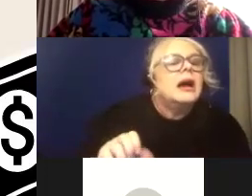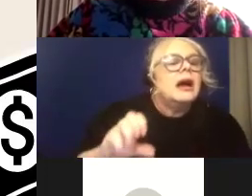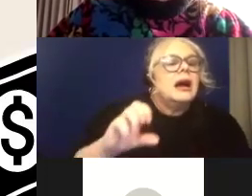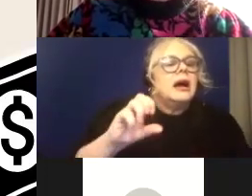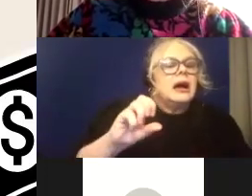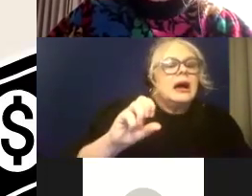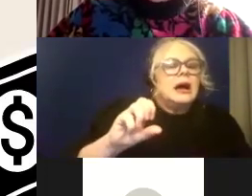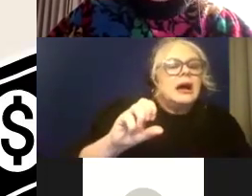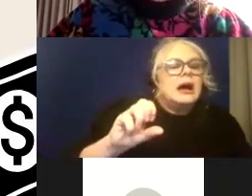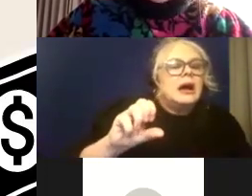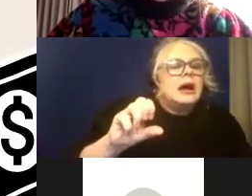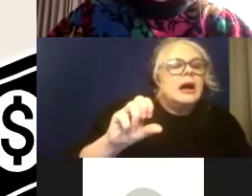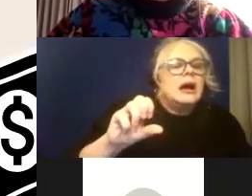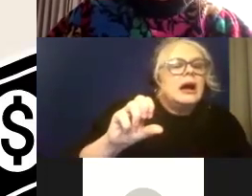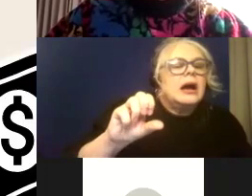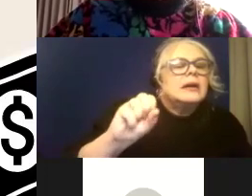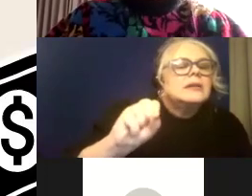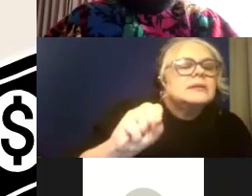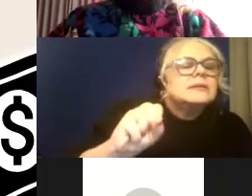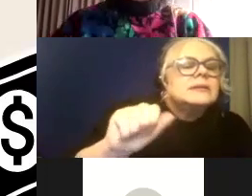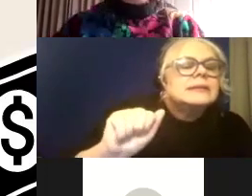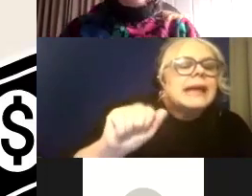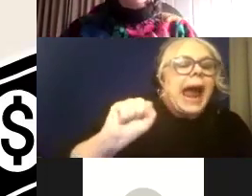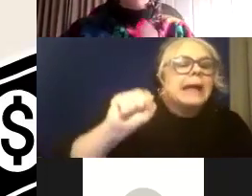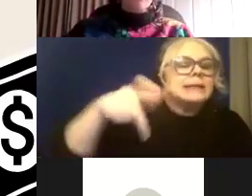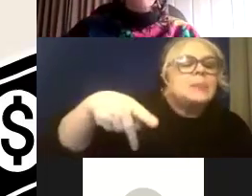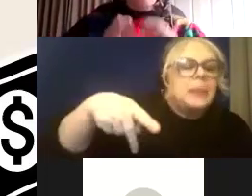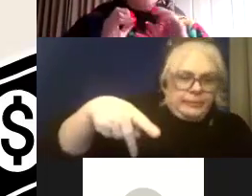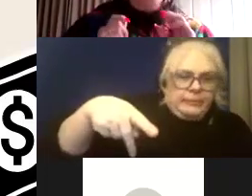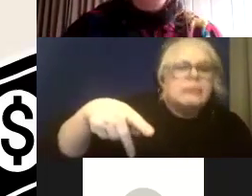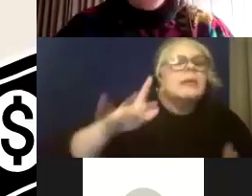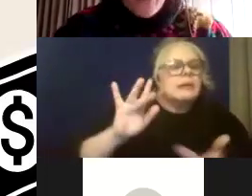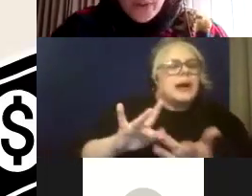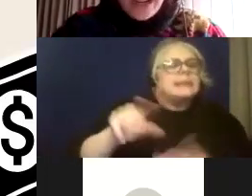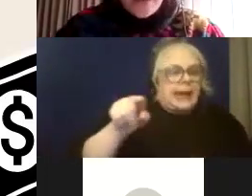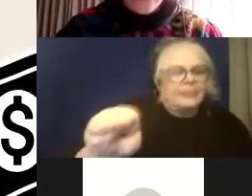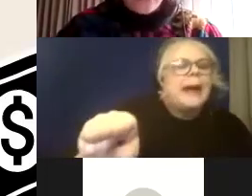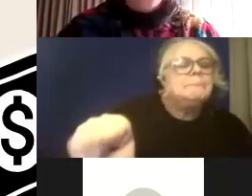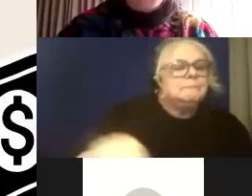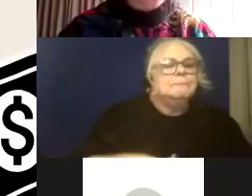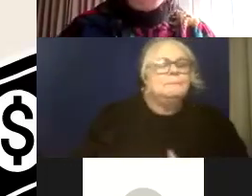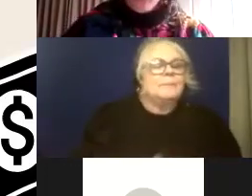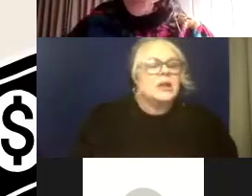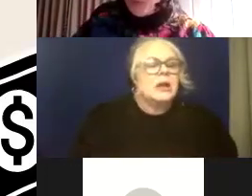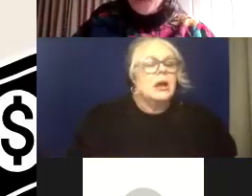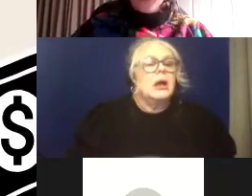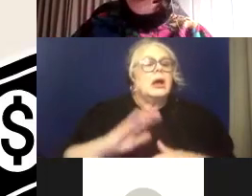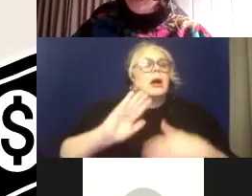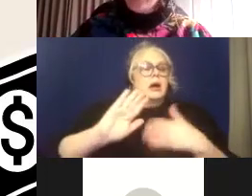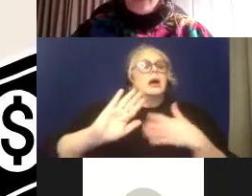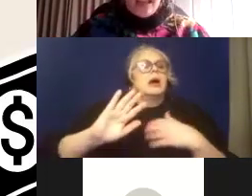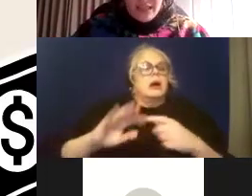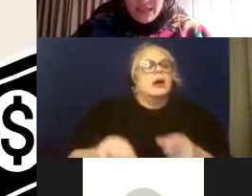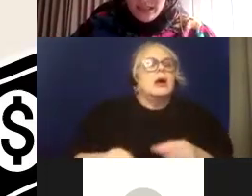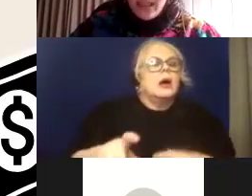save all communications and evidence of image-based sexual abuse before reporting content, requesting removal, or